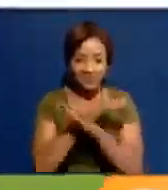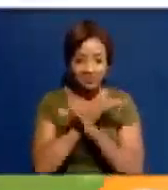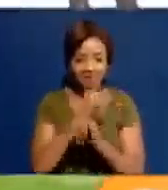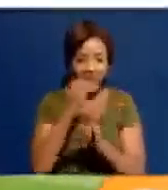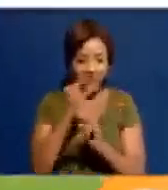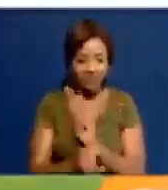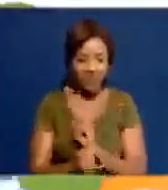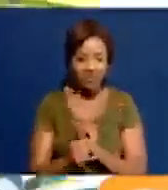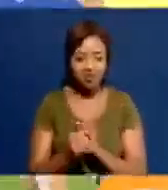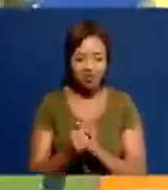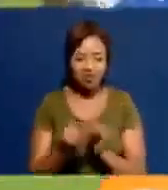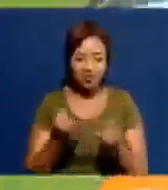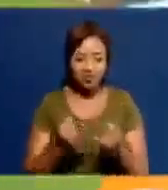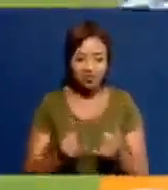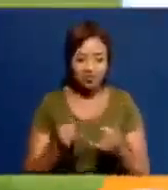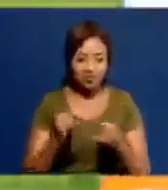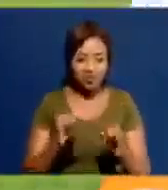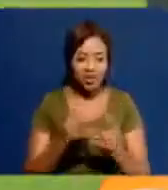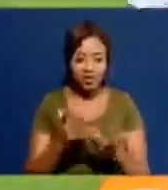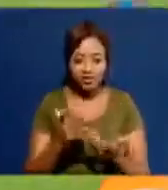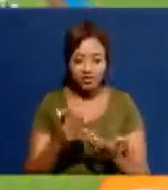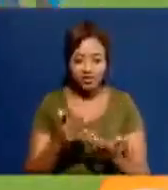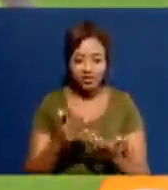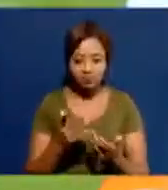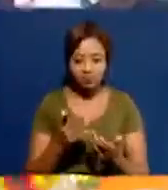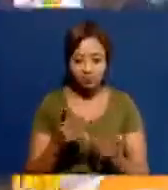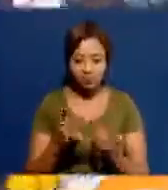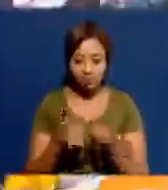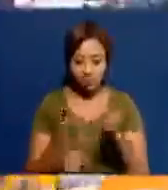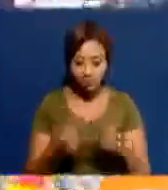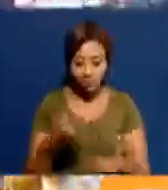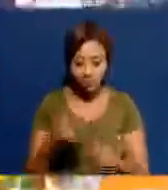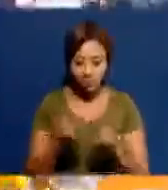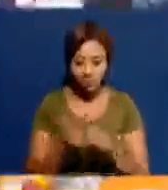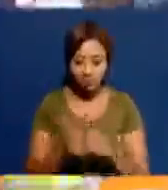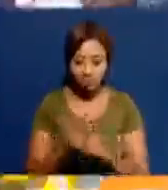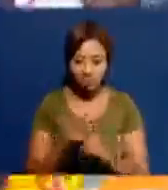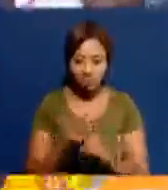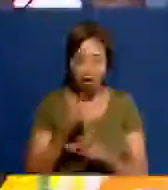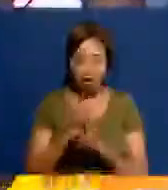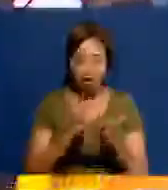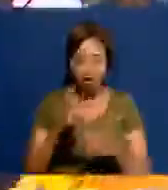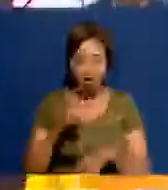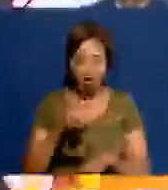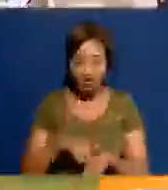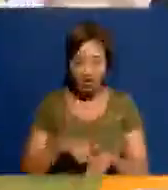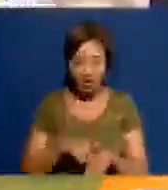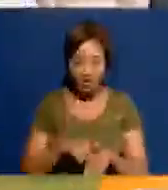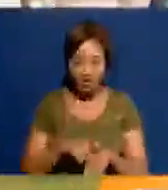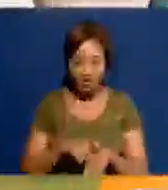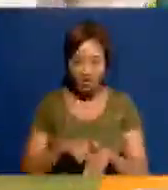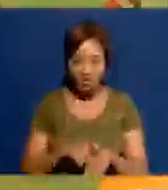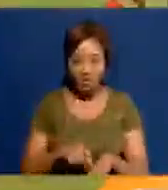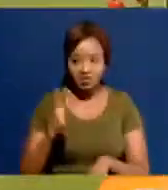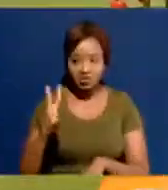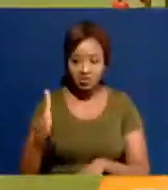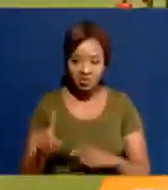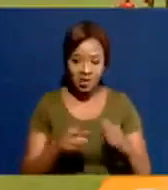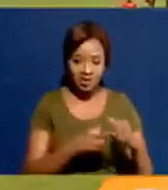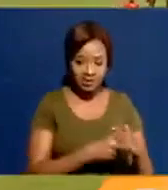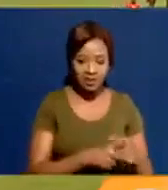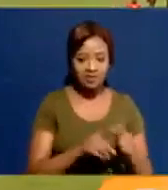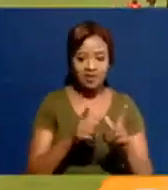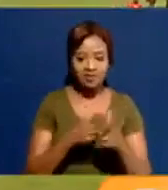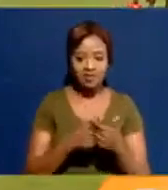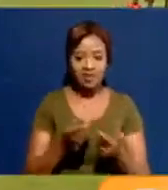next try to silence the partisan crowd. The visitors led 21-7 at halftime. Then the skies opened in the second half,